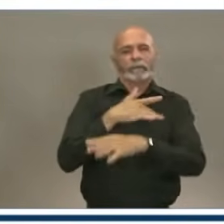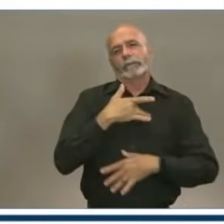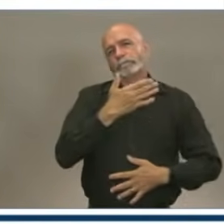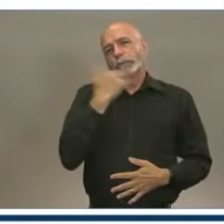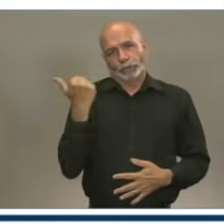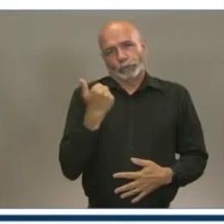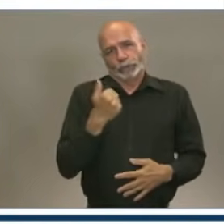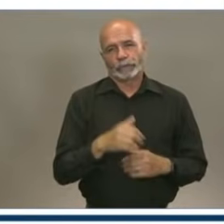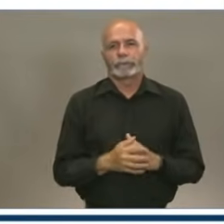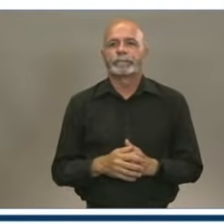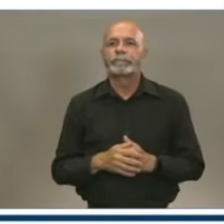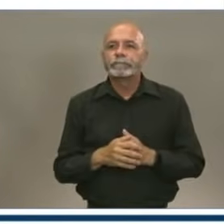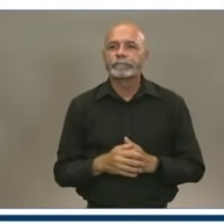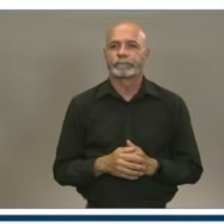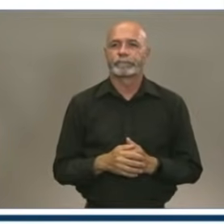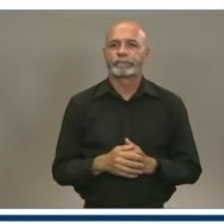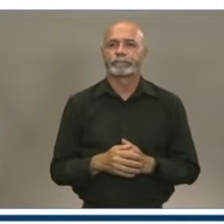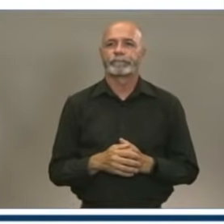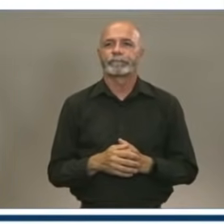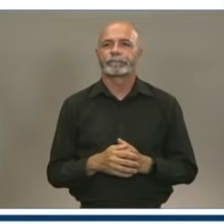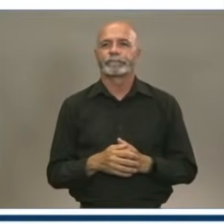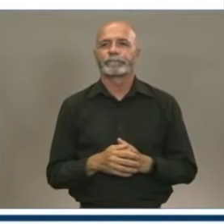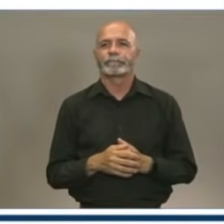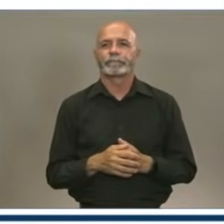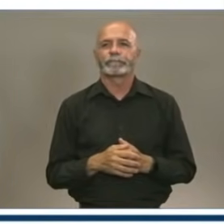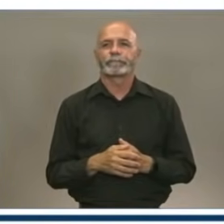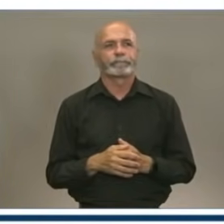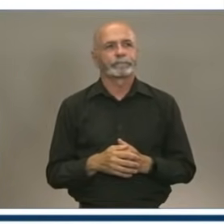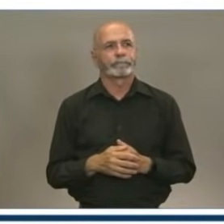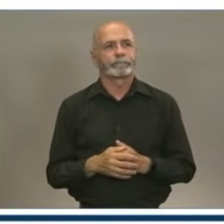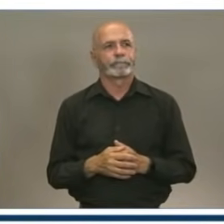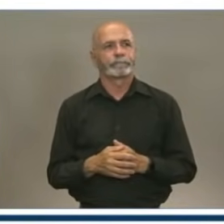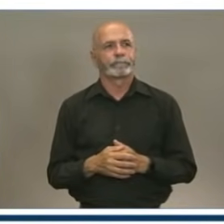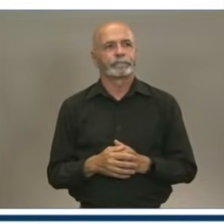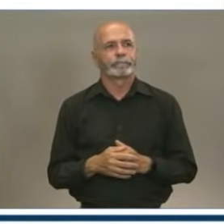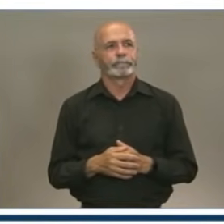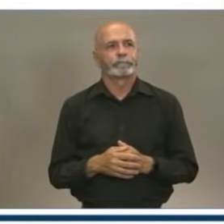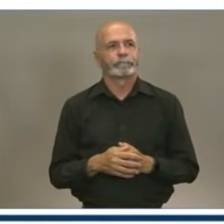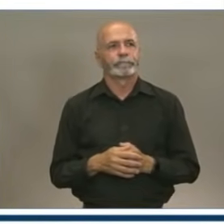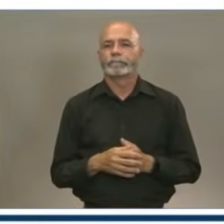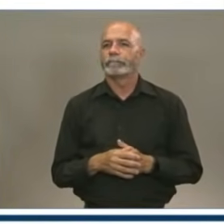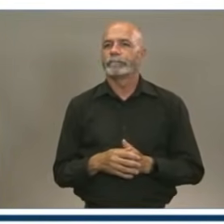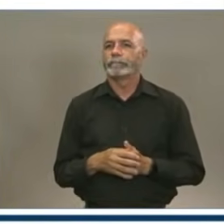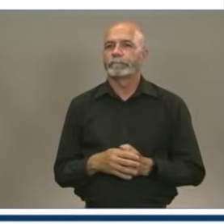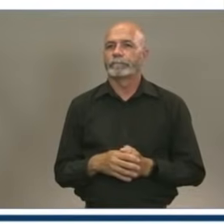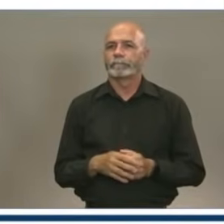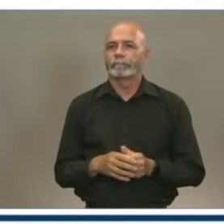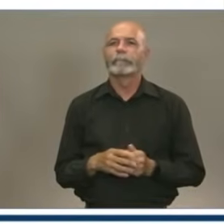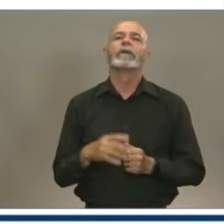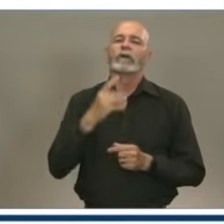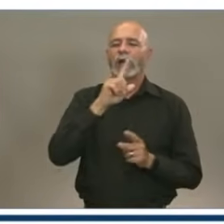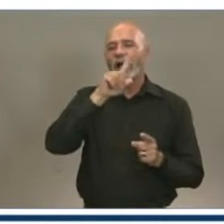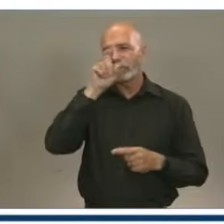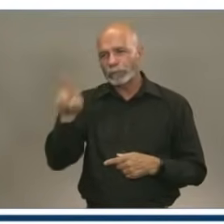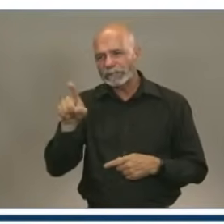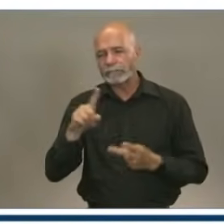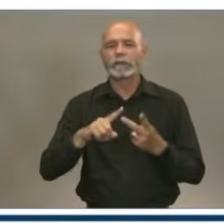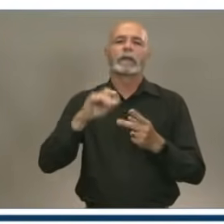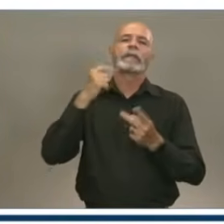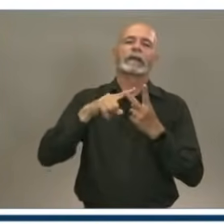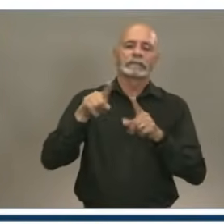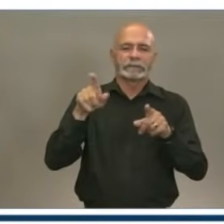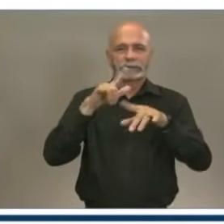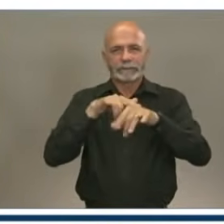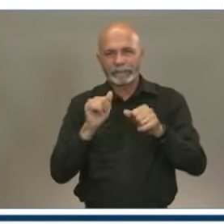We'll now take questions from media in the room and on the phone. We'll do one question, one follow-up in the time we have allotted, starting with